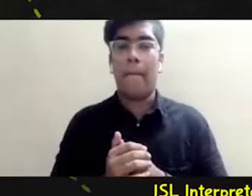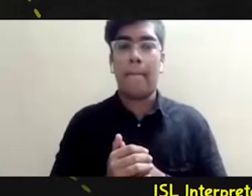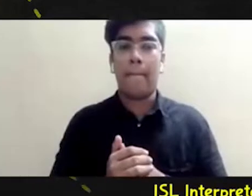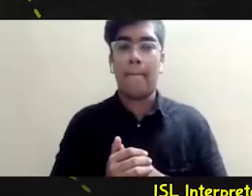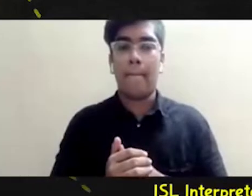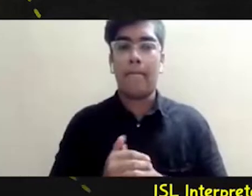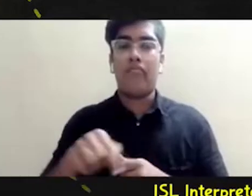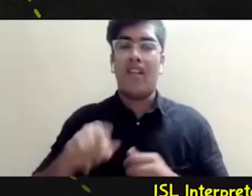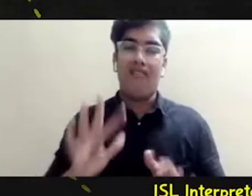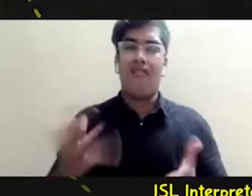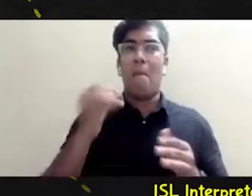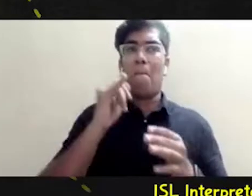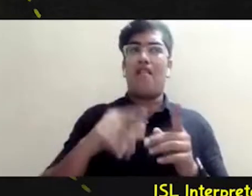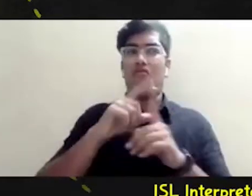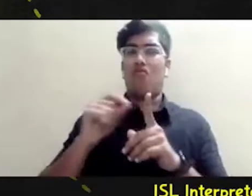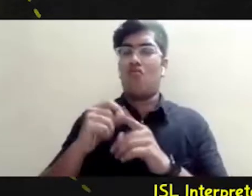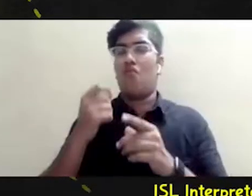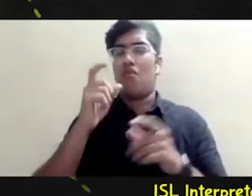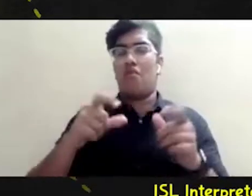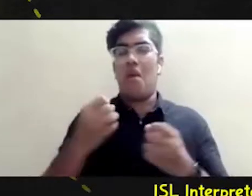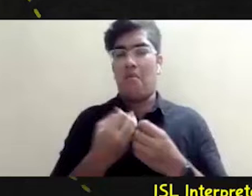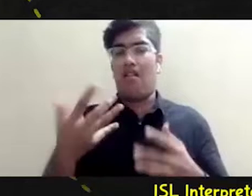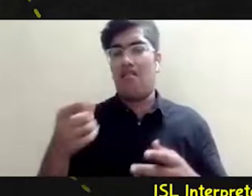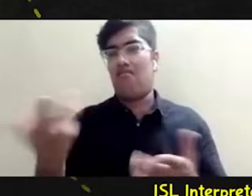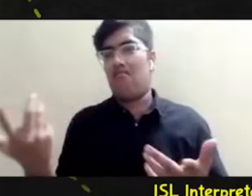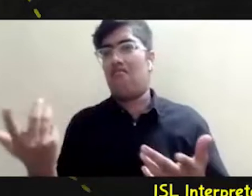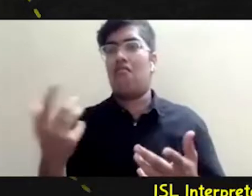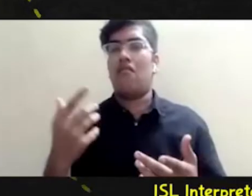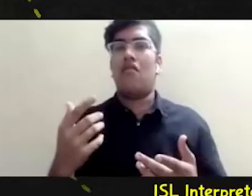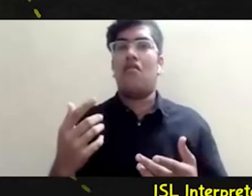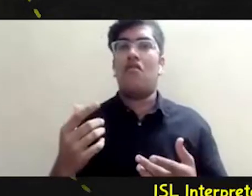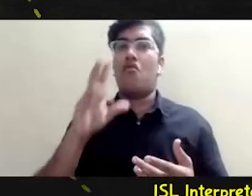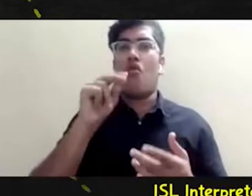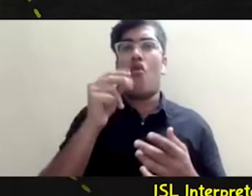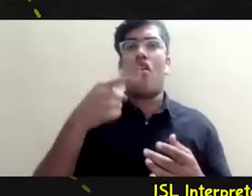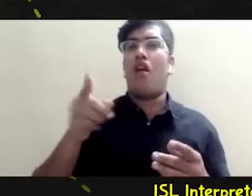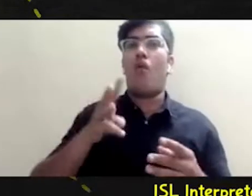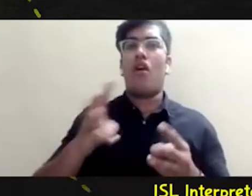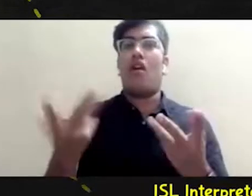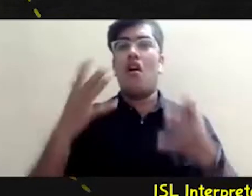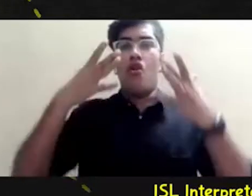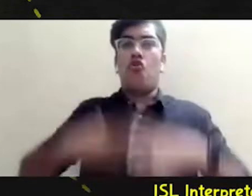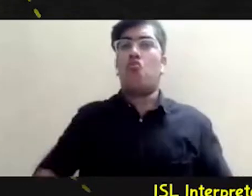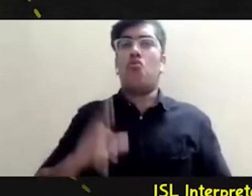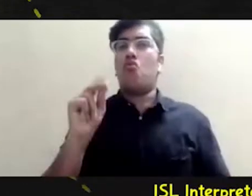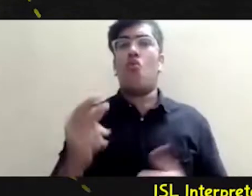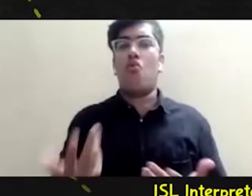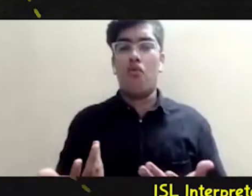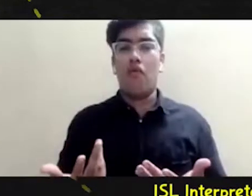bad practices, or whatever you call it, like inhuman practices, or just